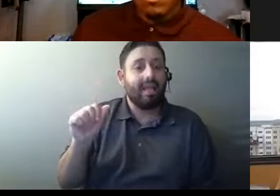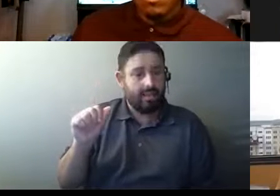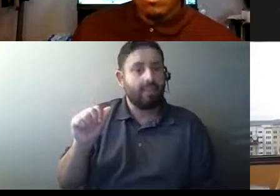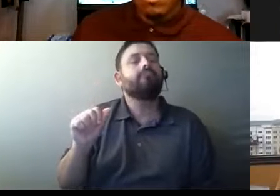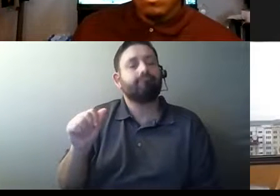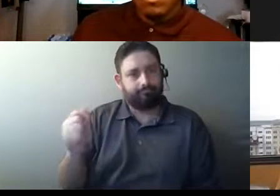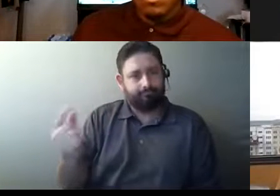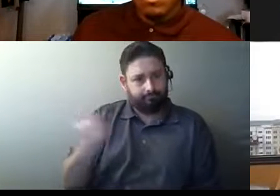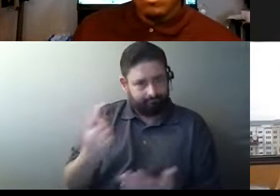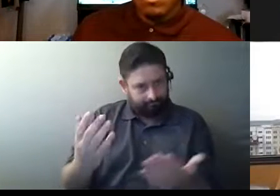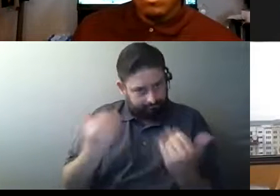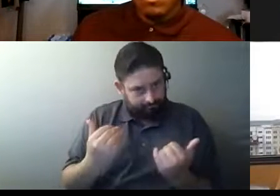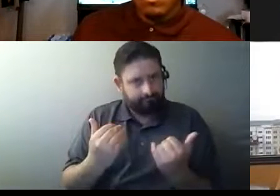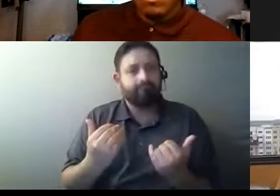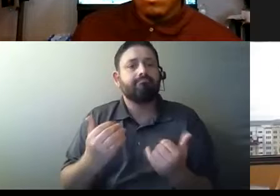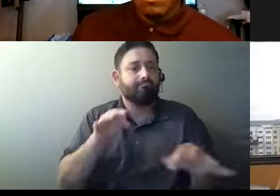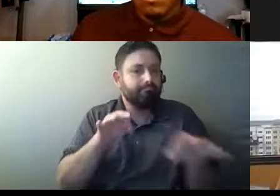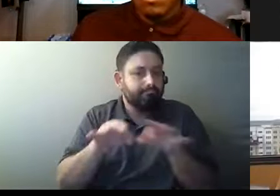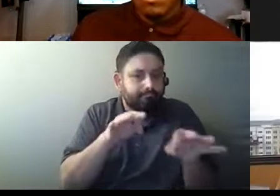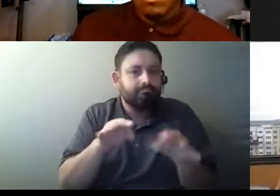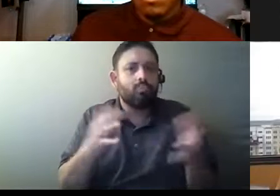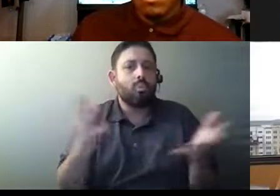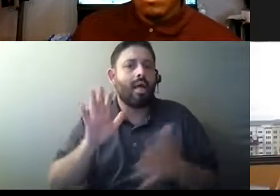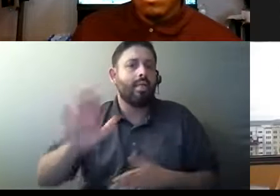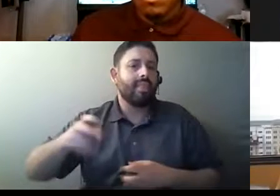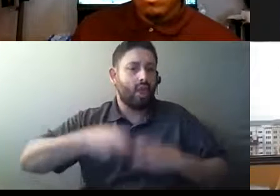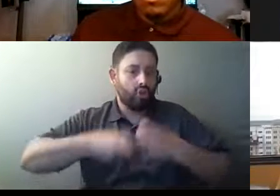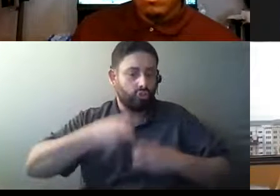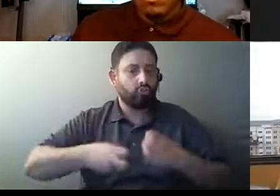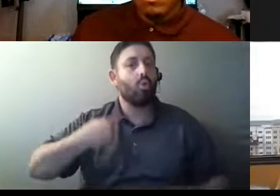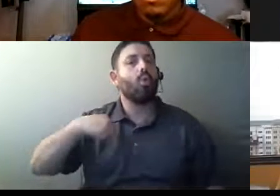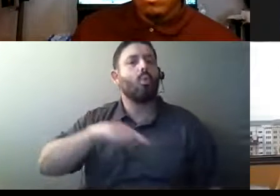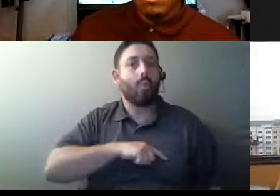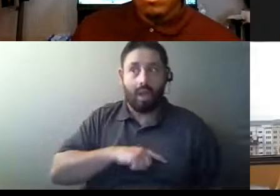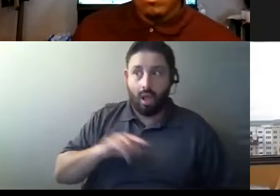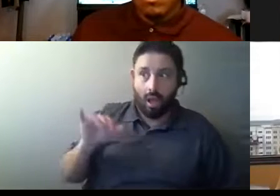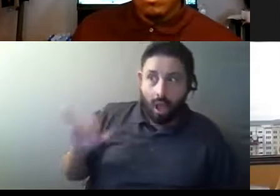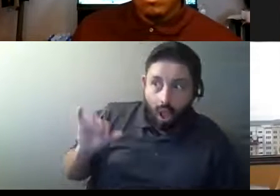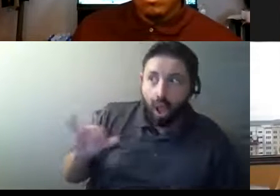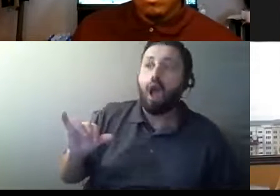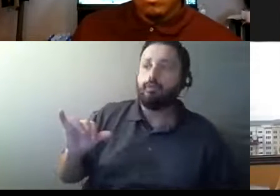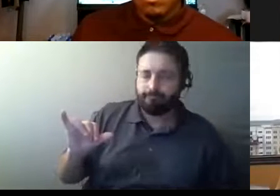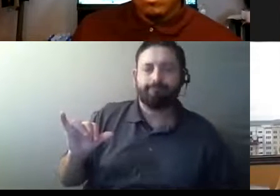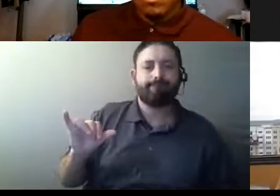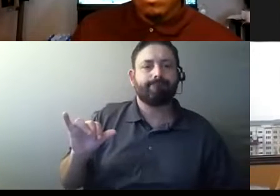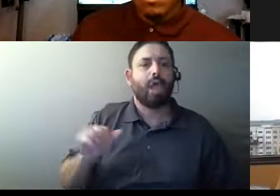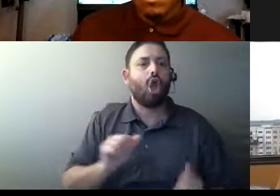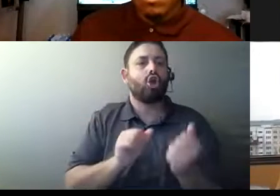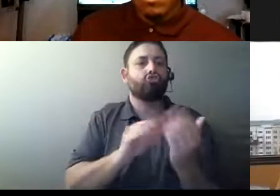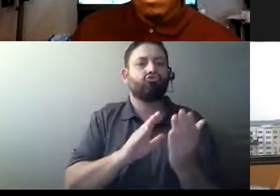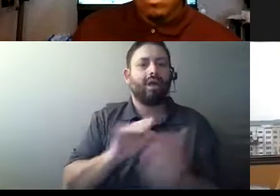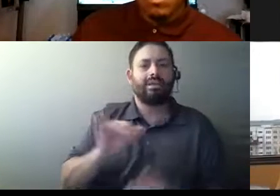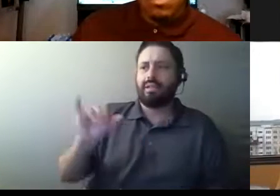can come on and talk to us about what the issues may be, and then we act accordingly to address those issues. Time. Thank